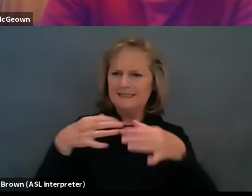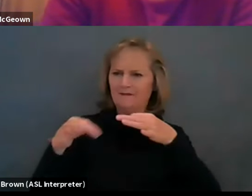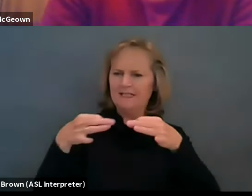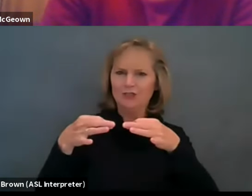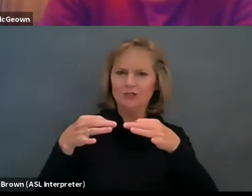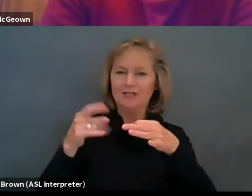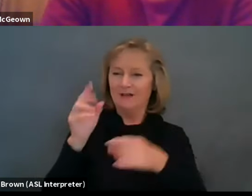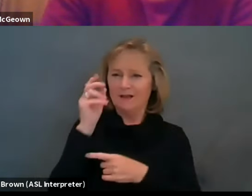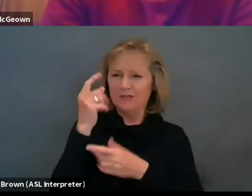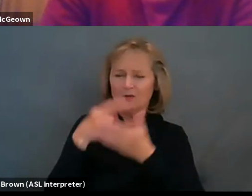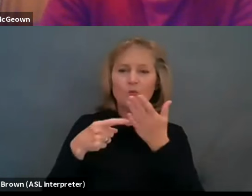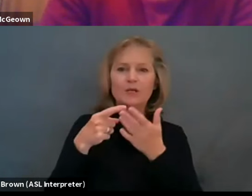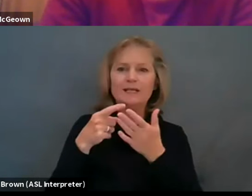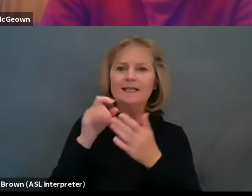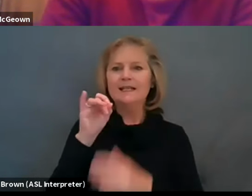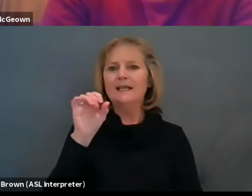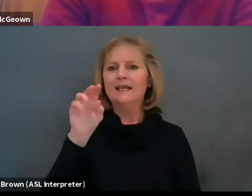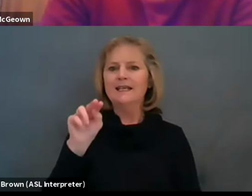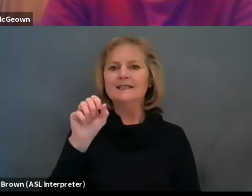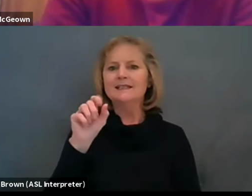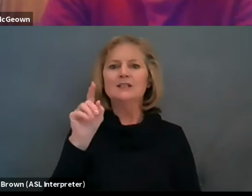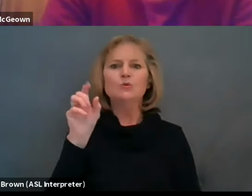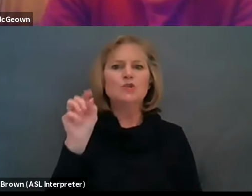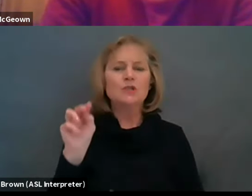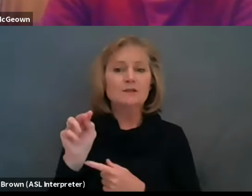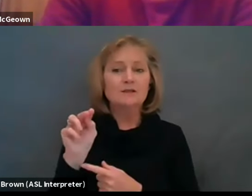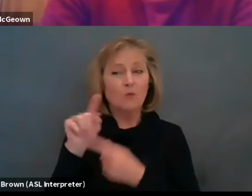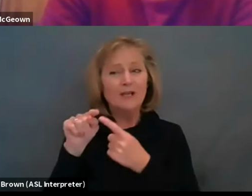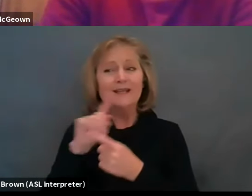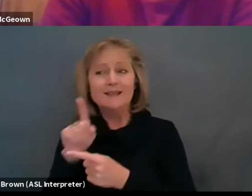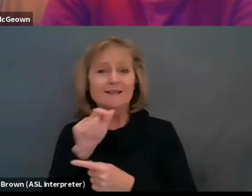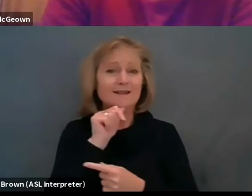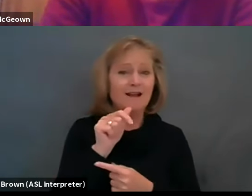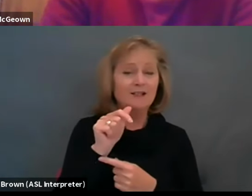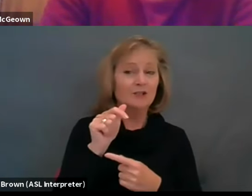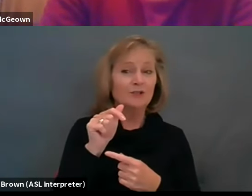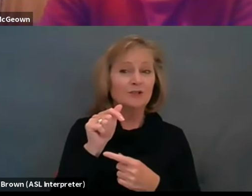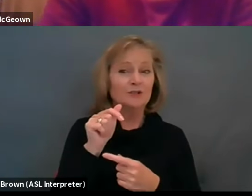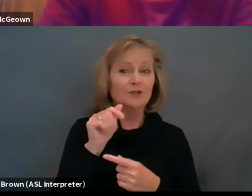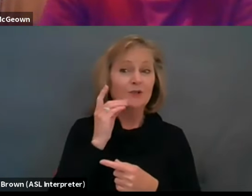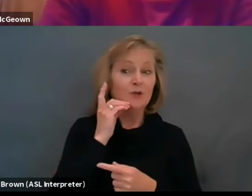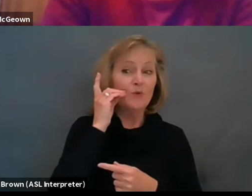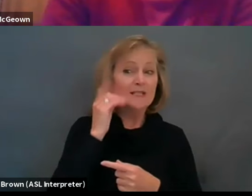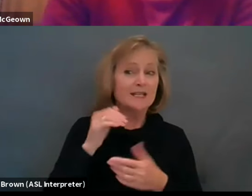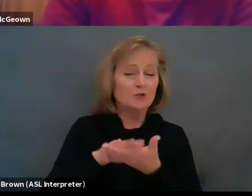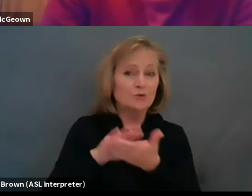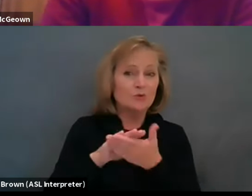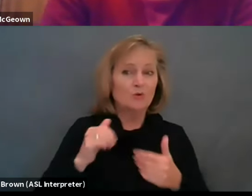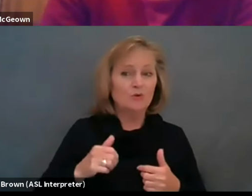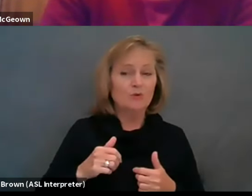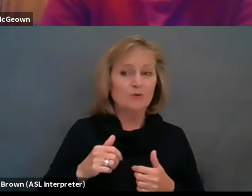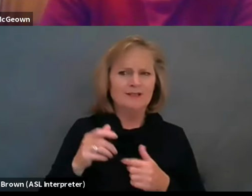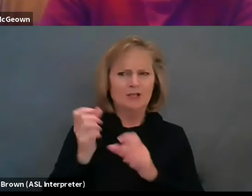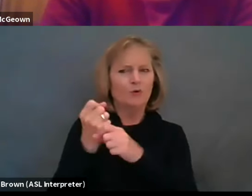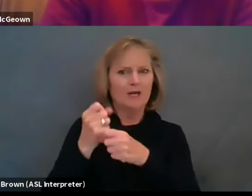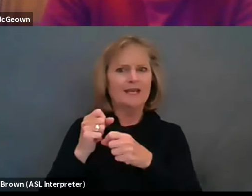of understanding what an institution is and when it is or isn't a residential school, which creates